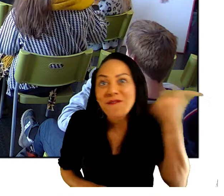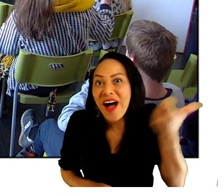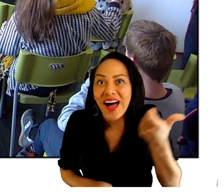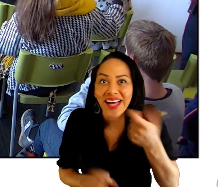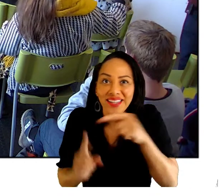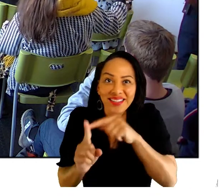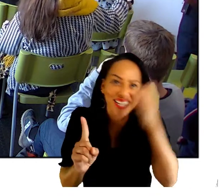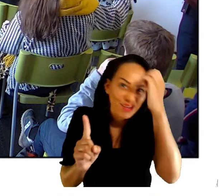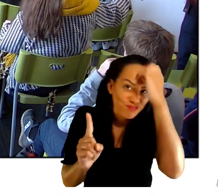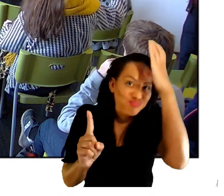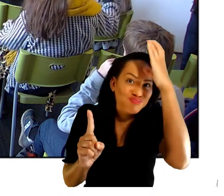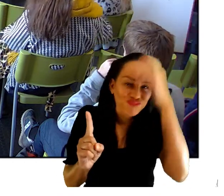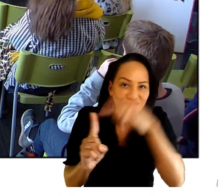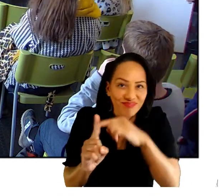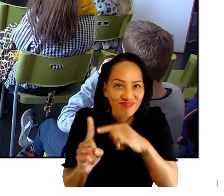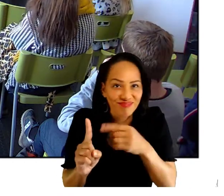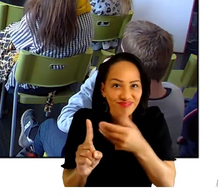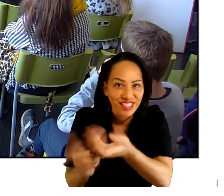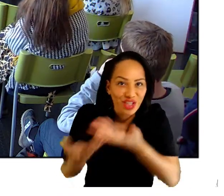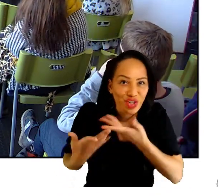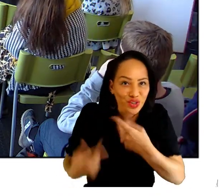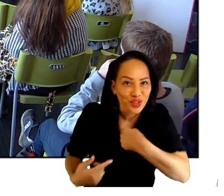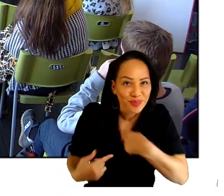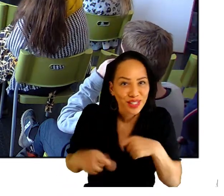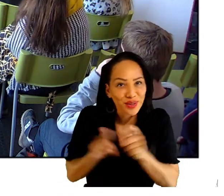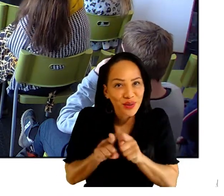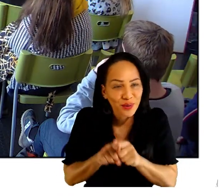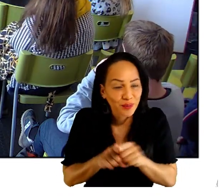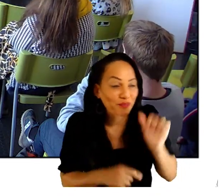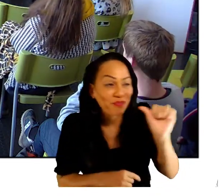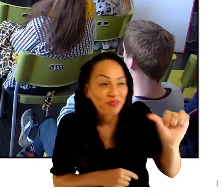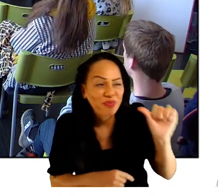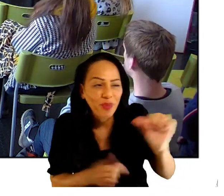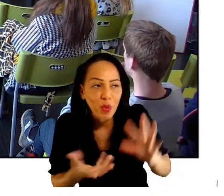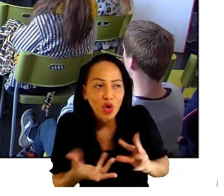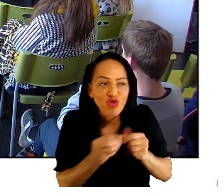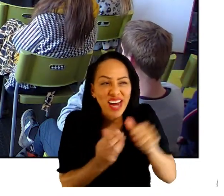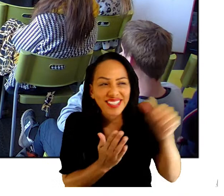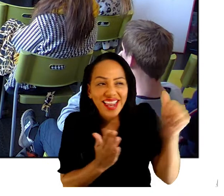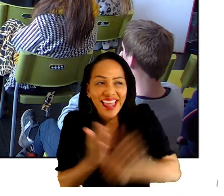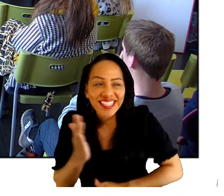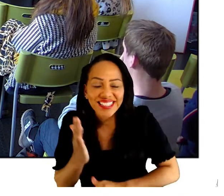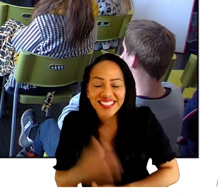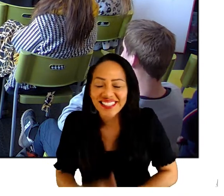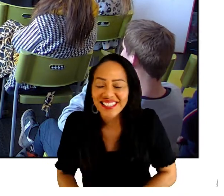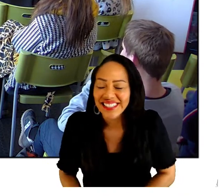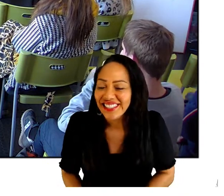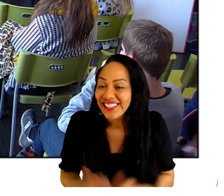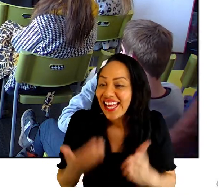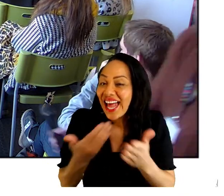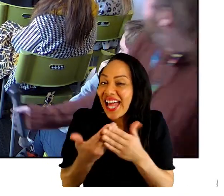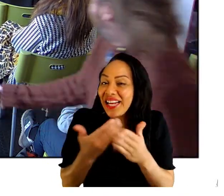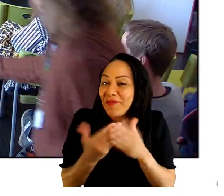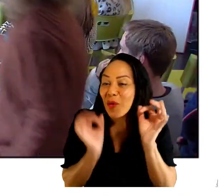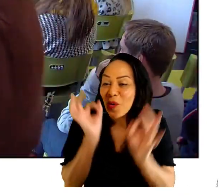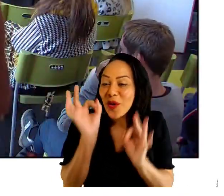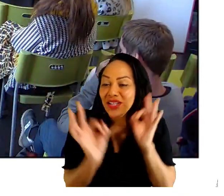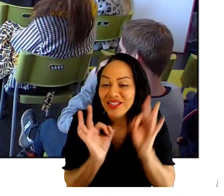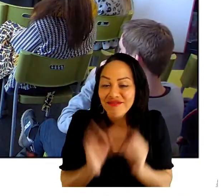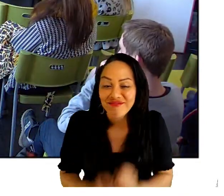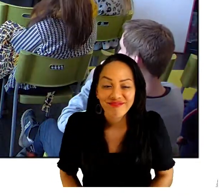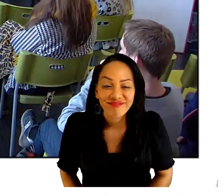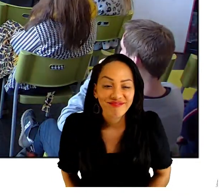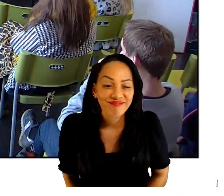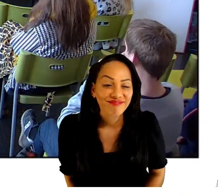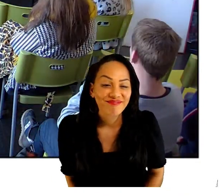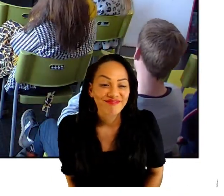Yeah, we'll create a list. Any more questions from anyone? Oh. Yeah.